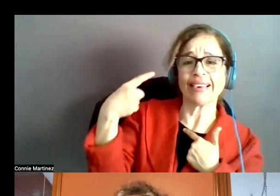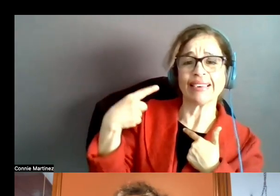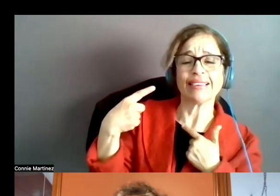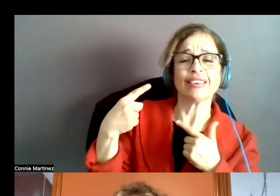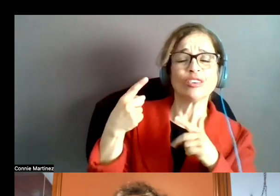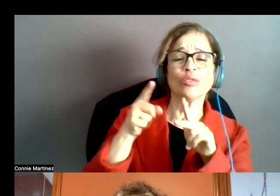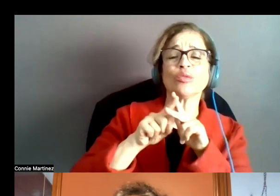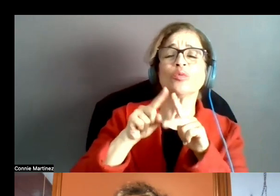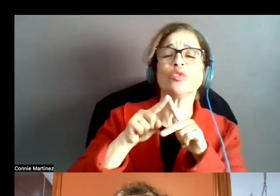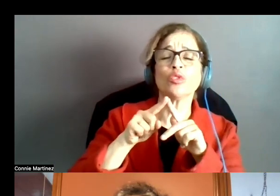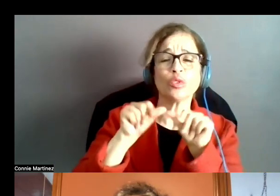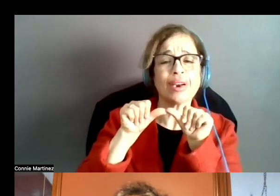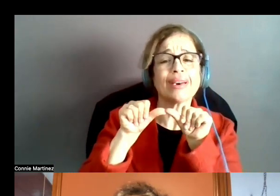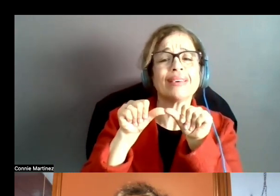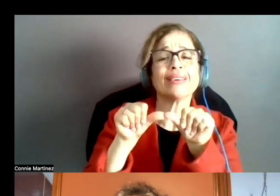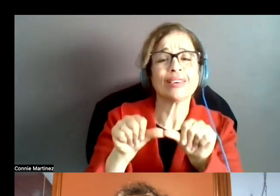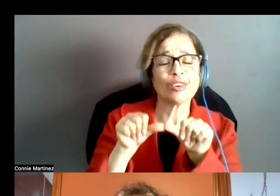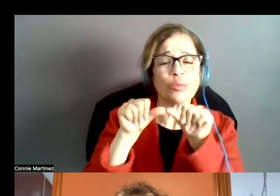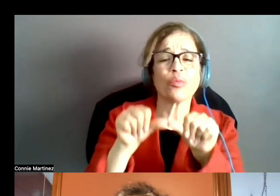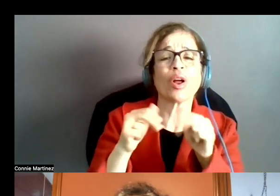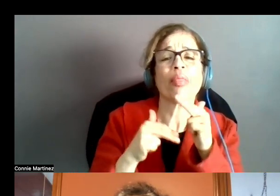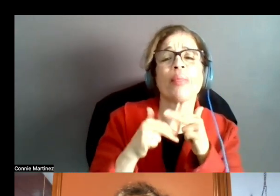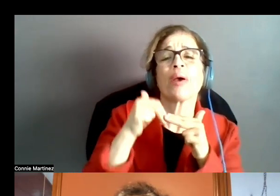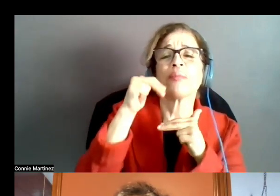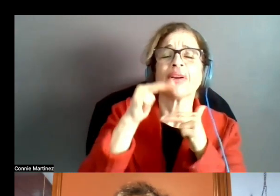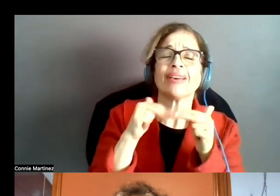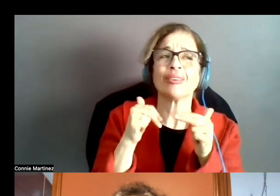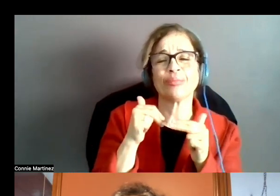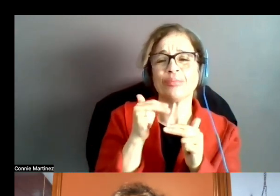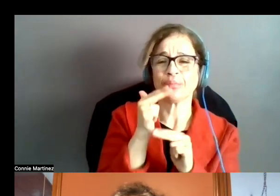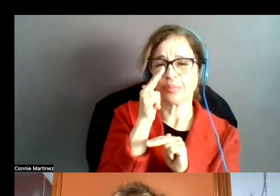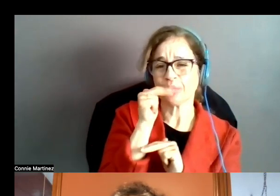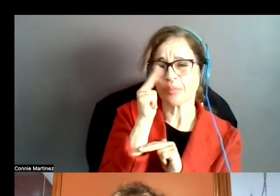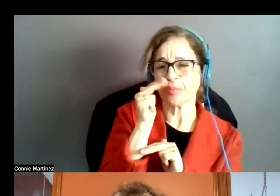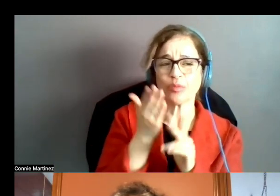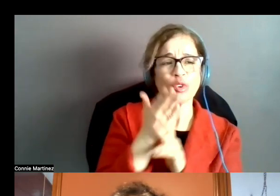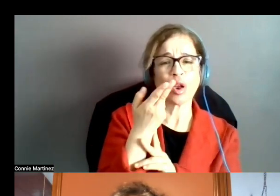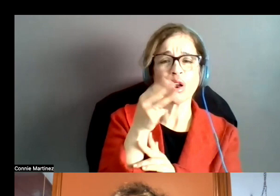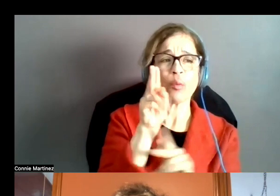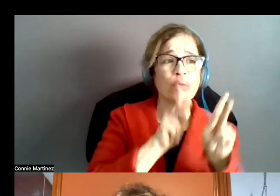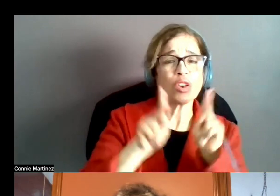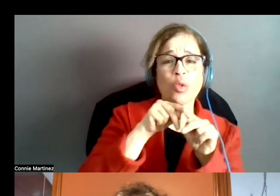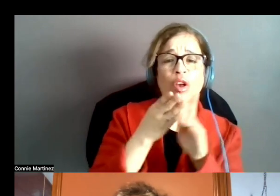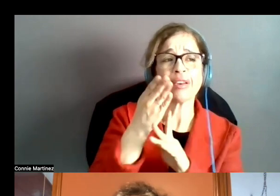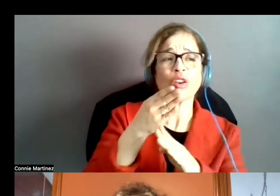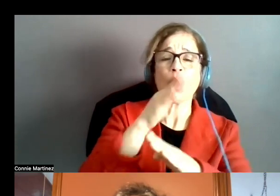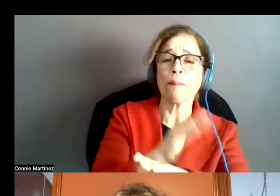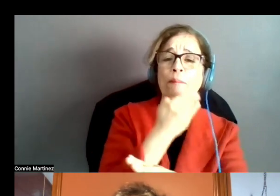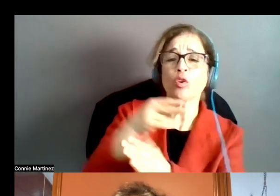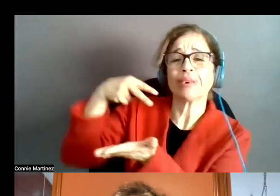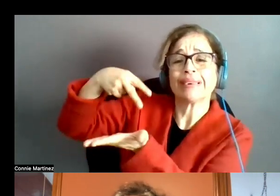build, to continue building their sense of humanity through music, through